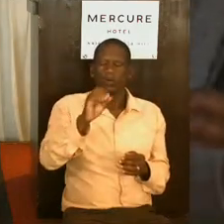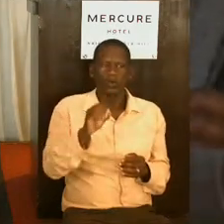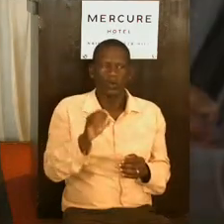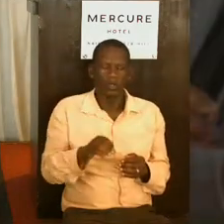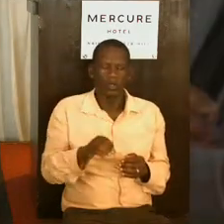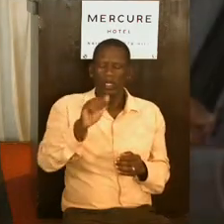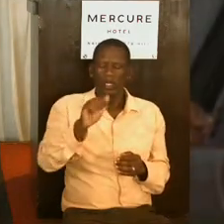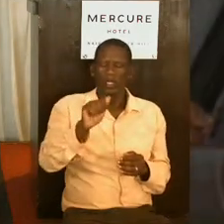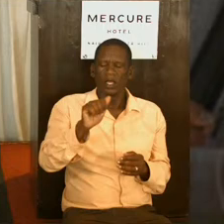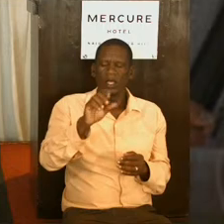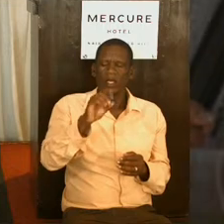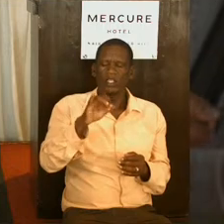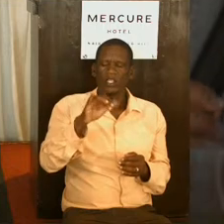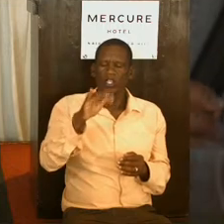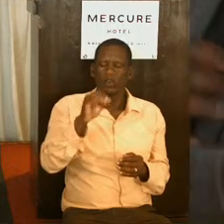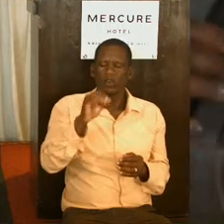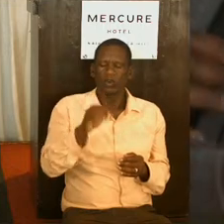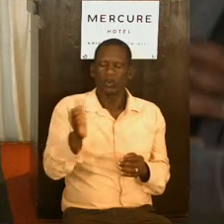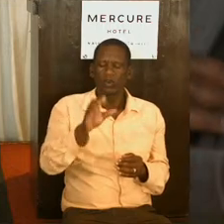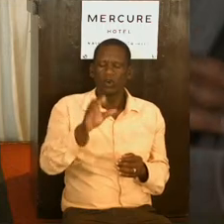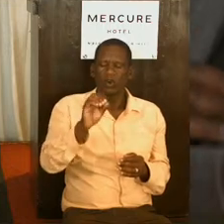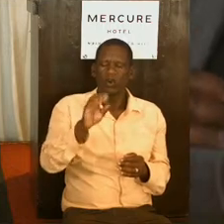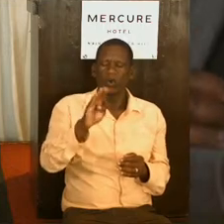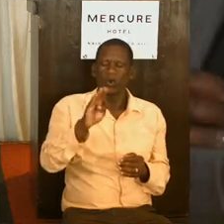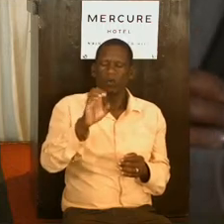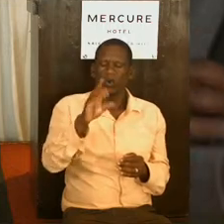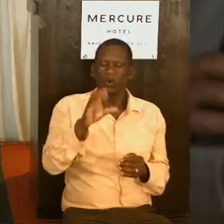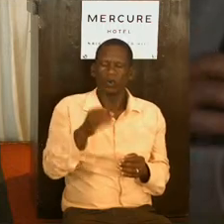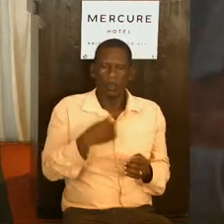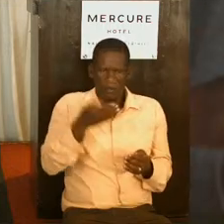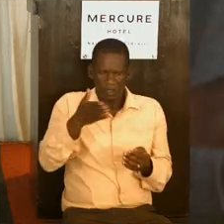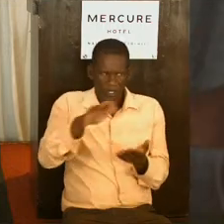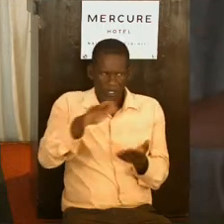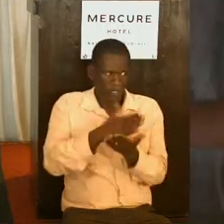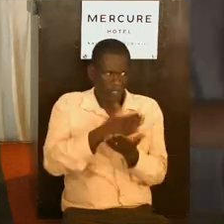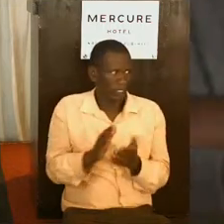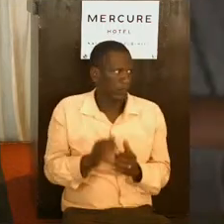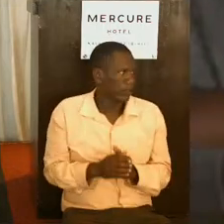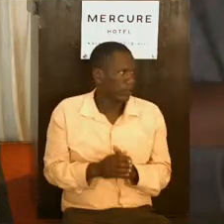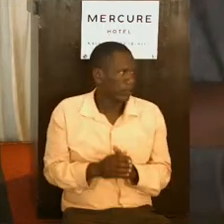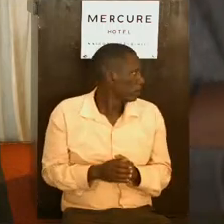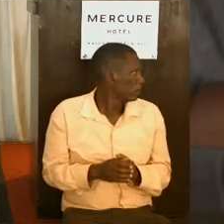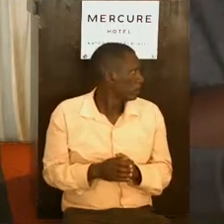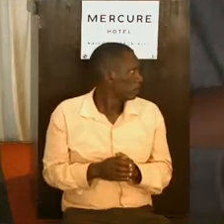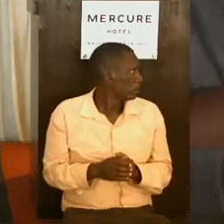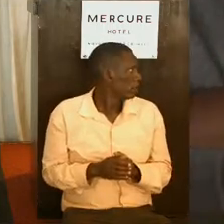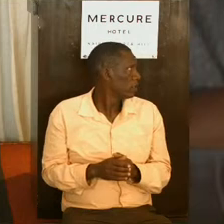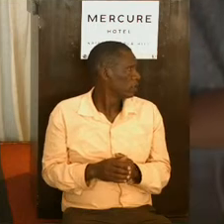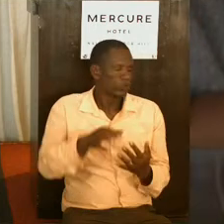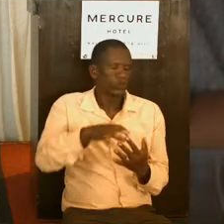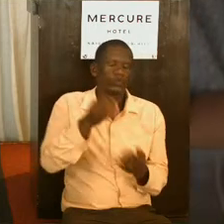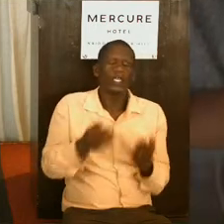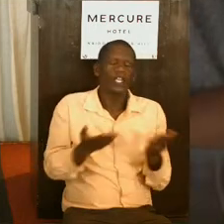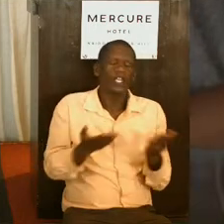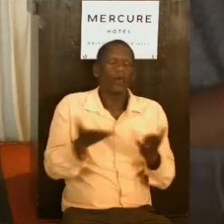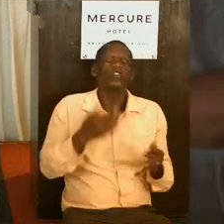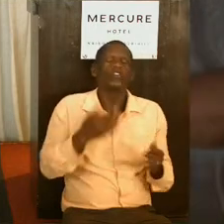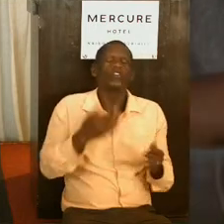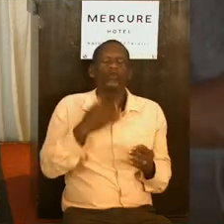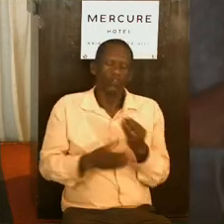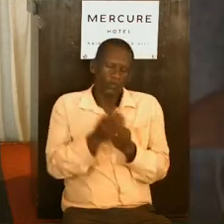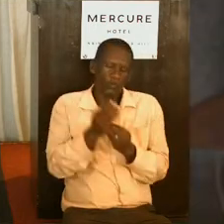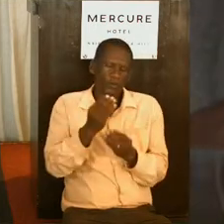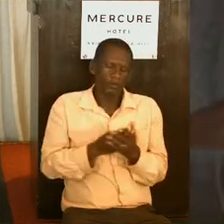and they were Bondo also has been in this sector you choose any issues where you feel